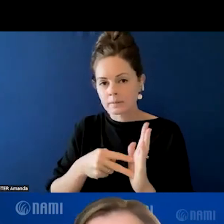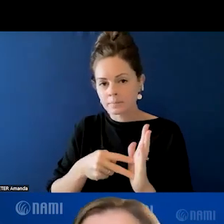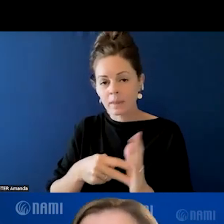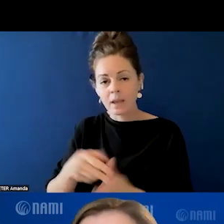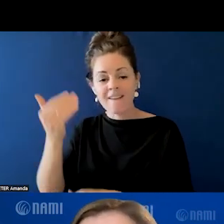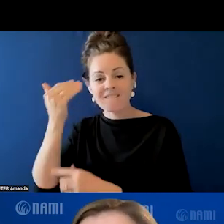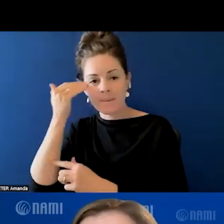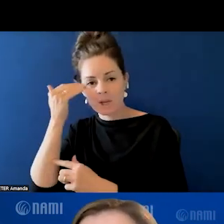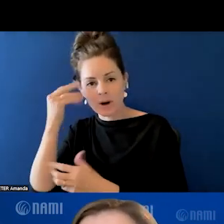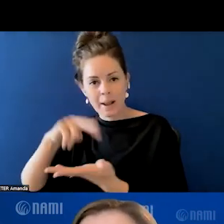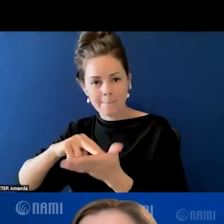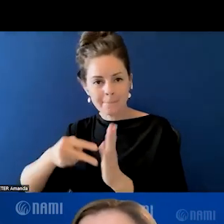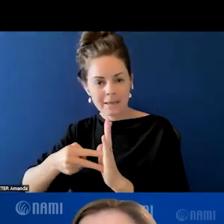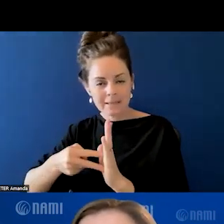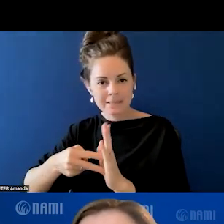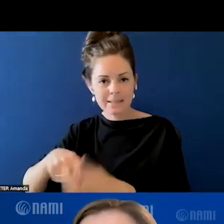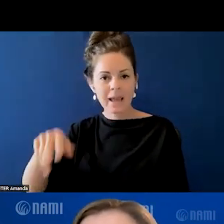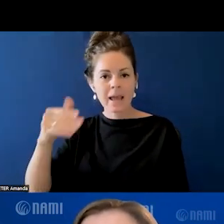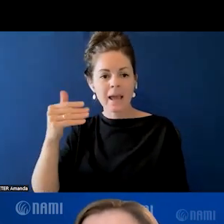means that a person